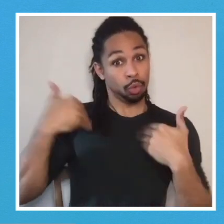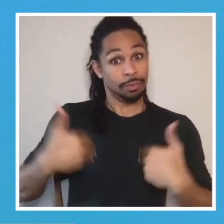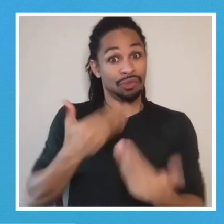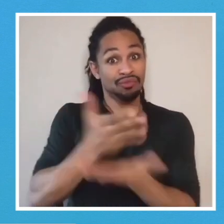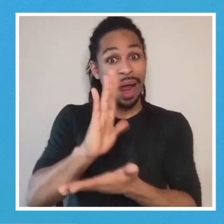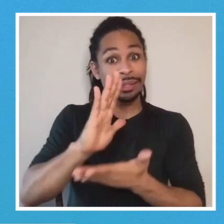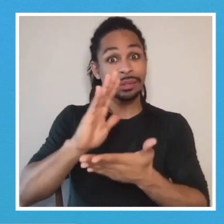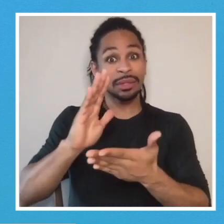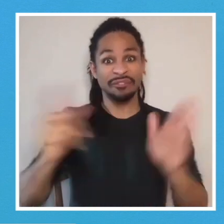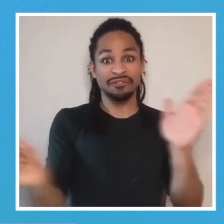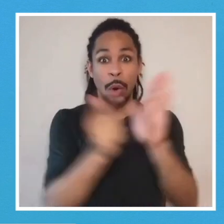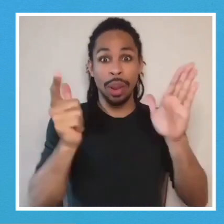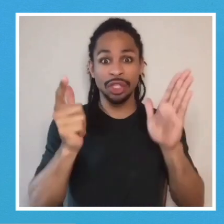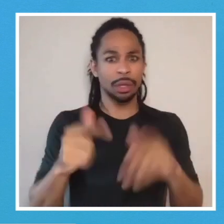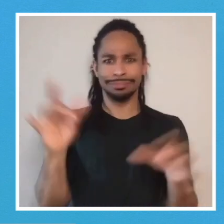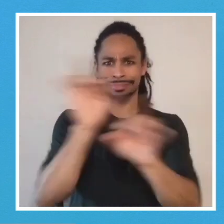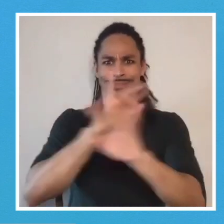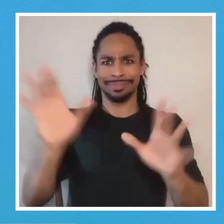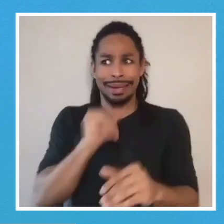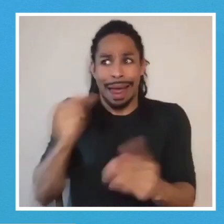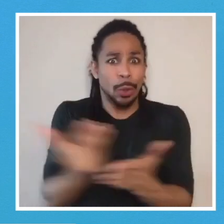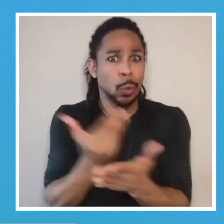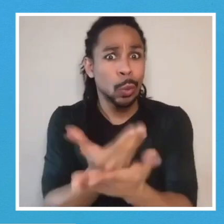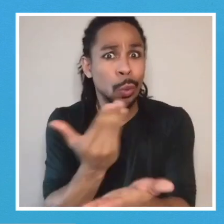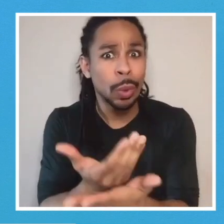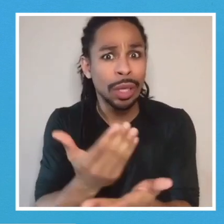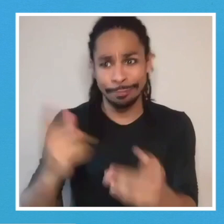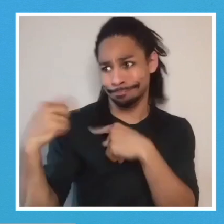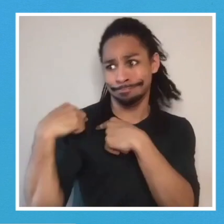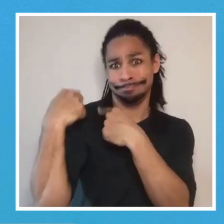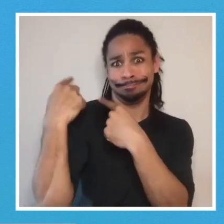And, RBC claims to be a climate conscious bank,